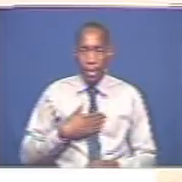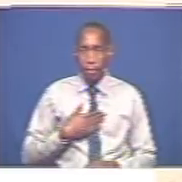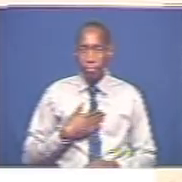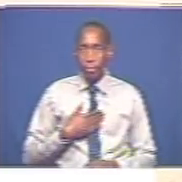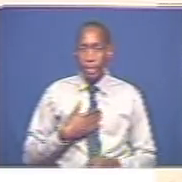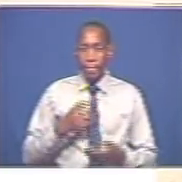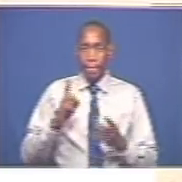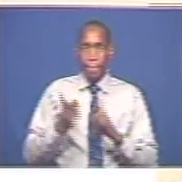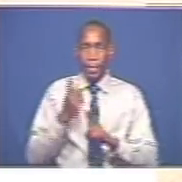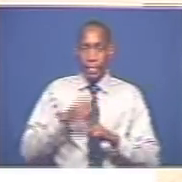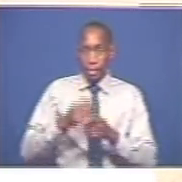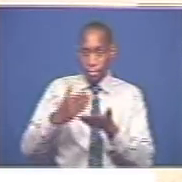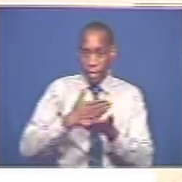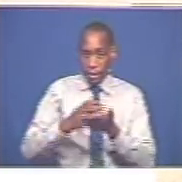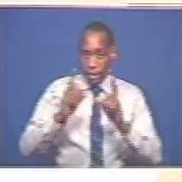it.